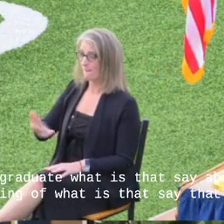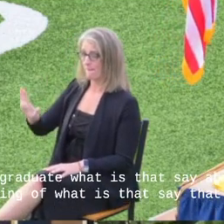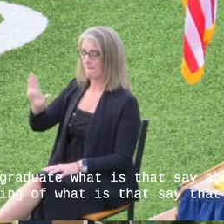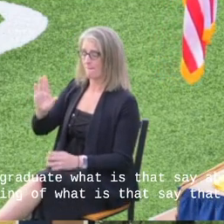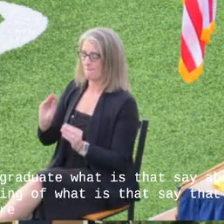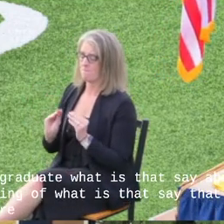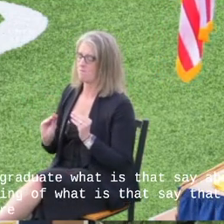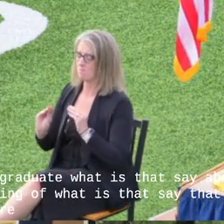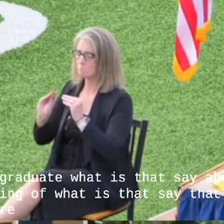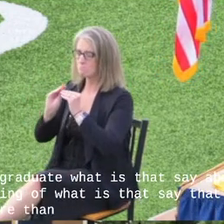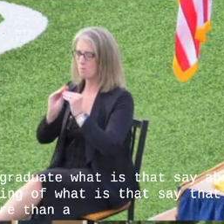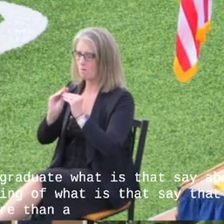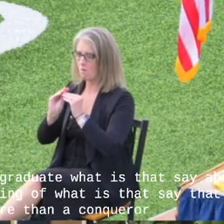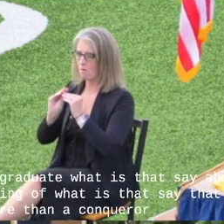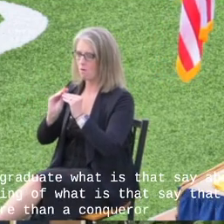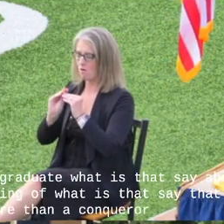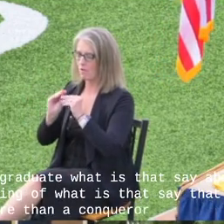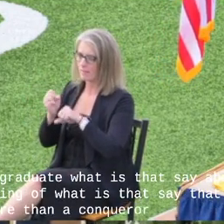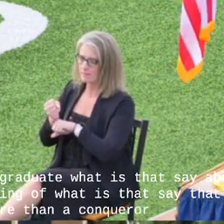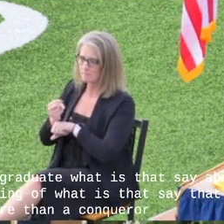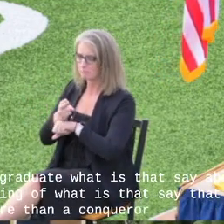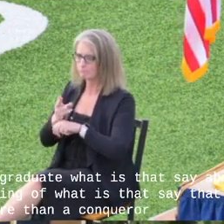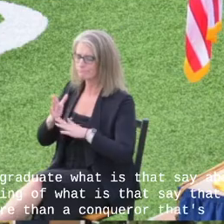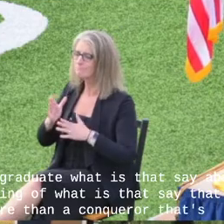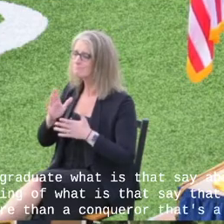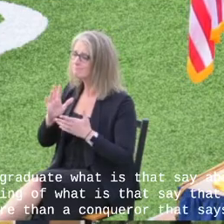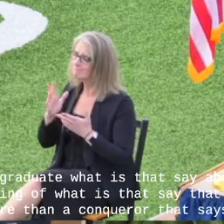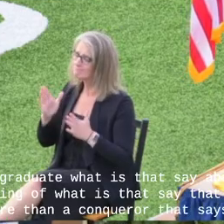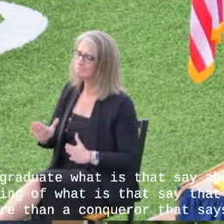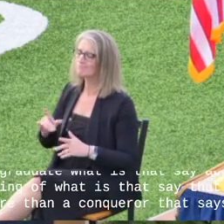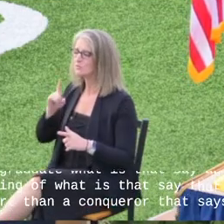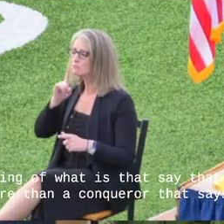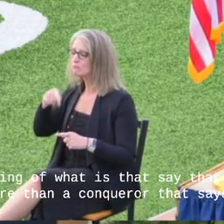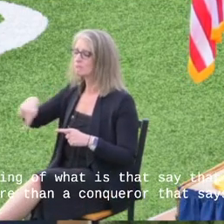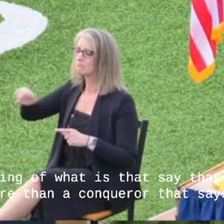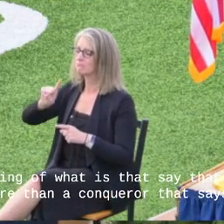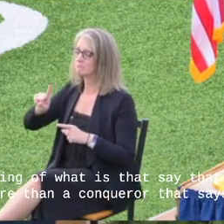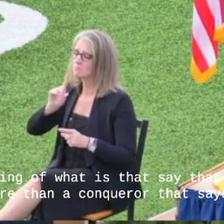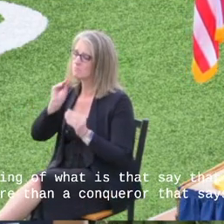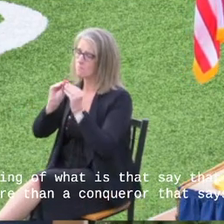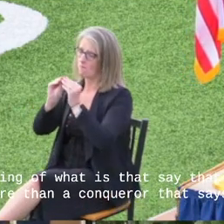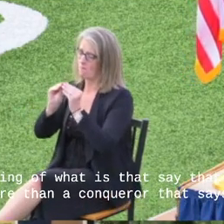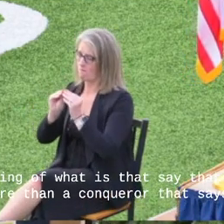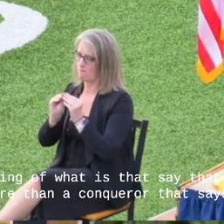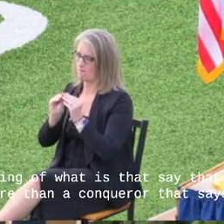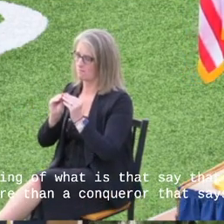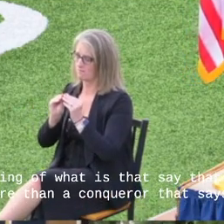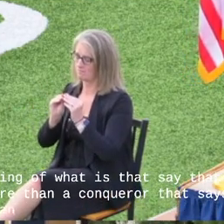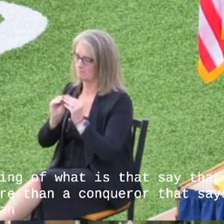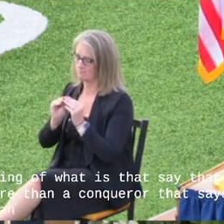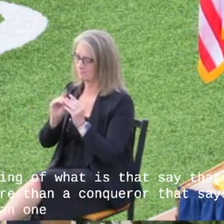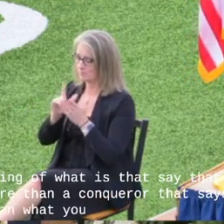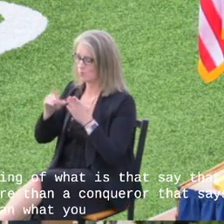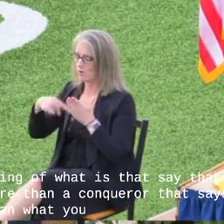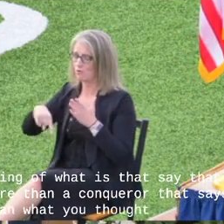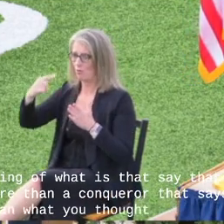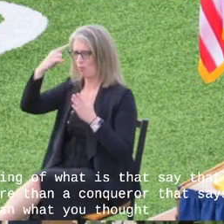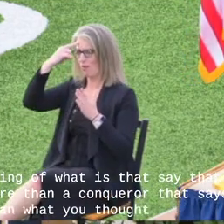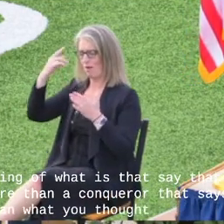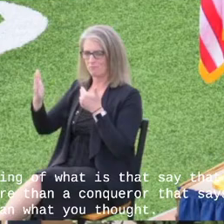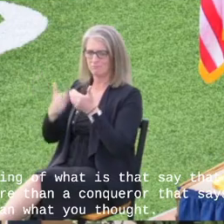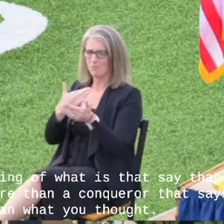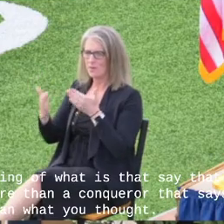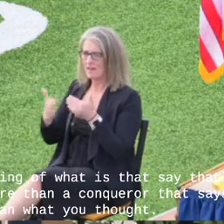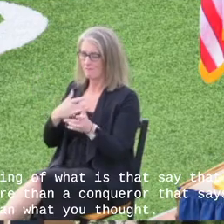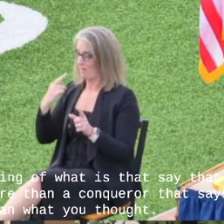are more than a conqueror. That says that you are more than what you thought, what